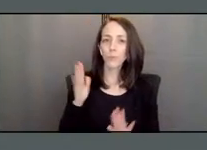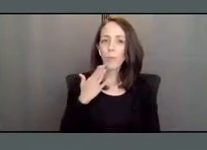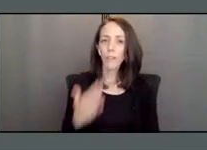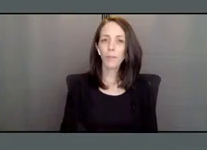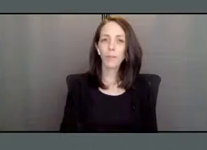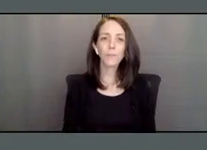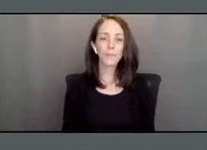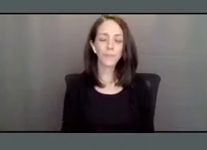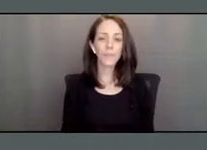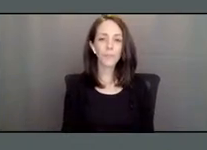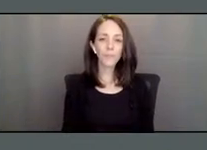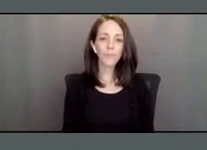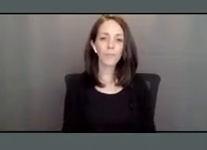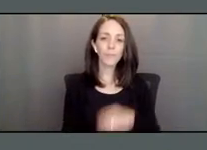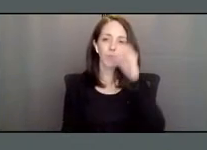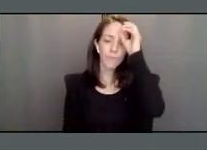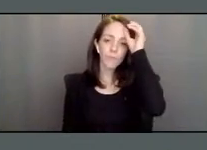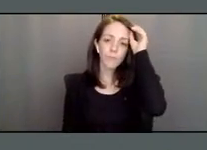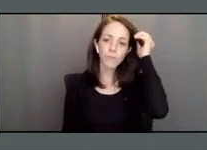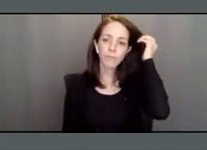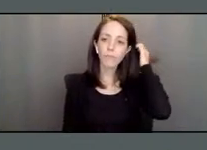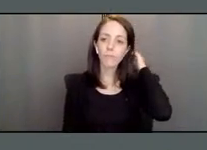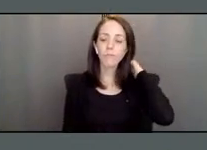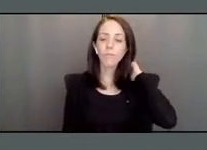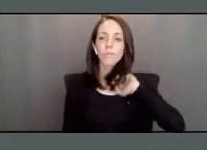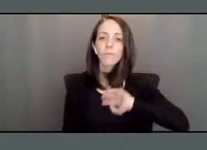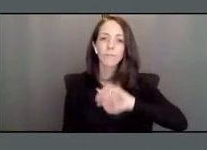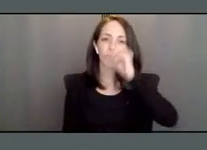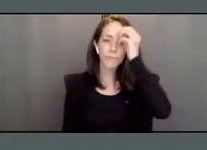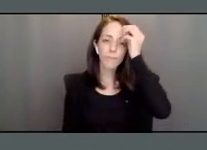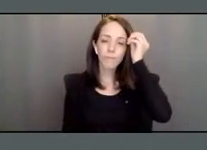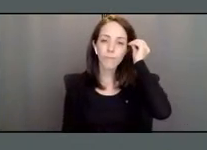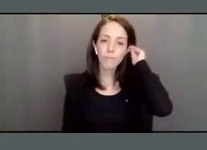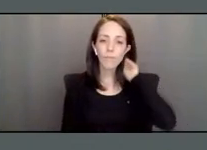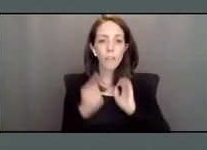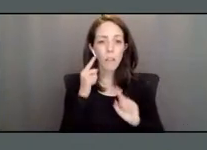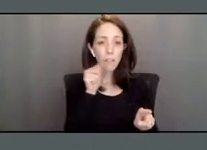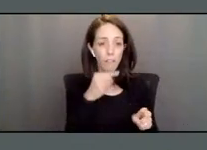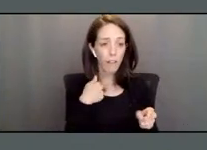you. I think Prashant had a comment and a question.